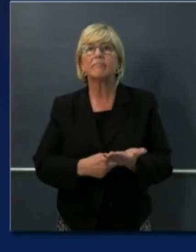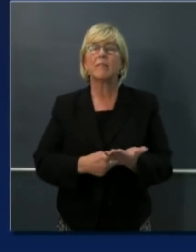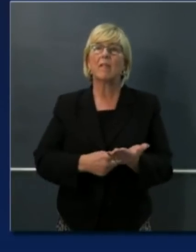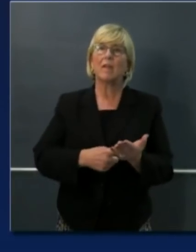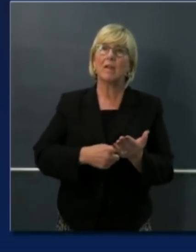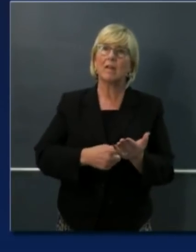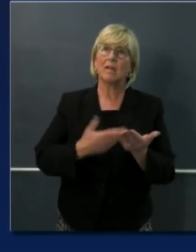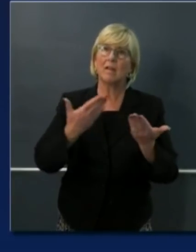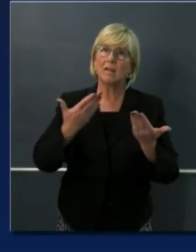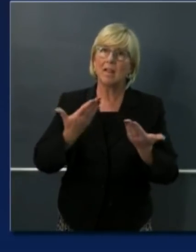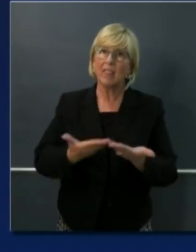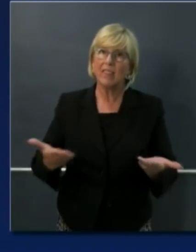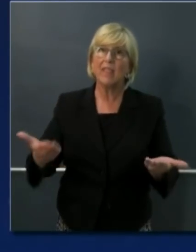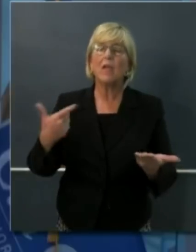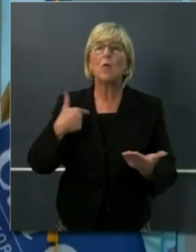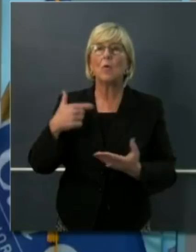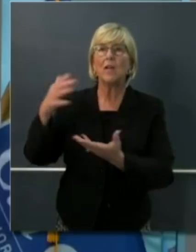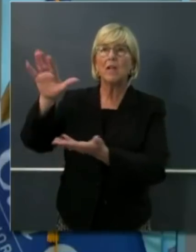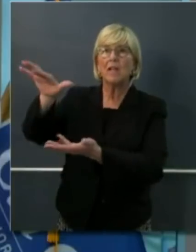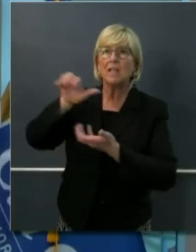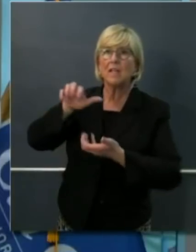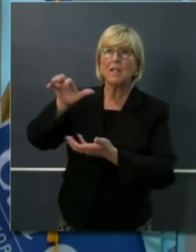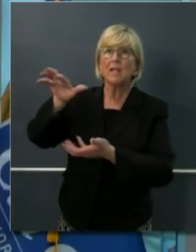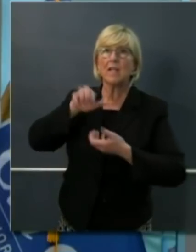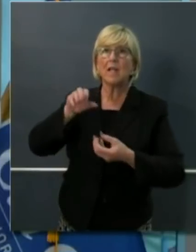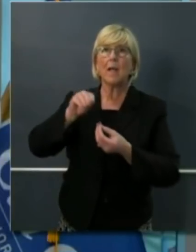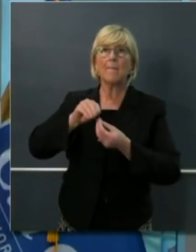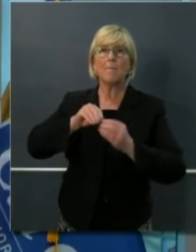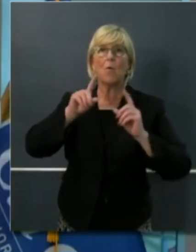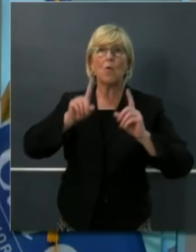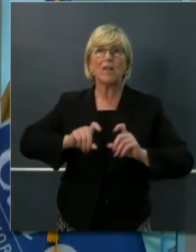strides we've taken on testing. We've made